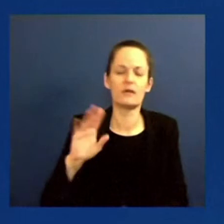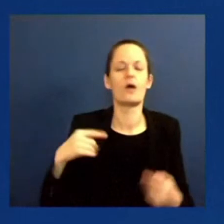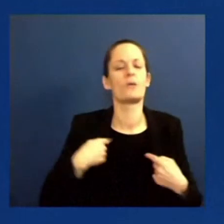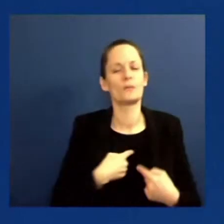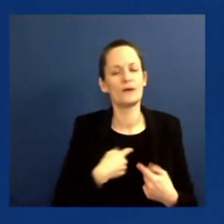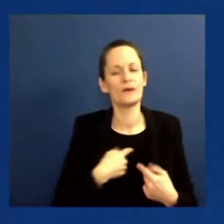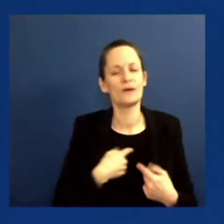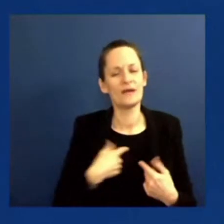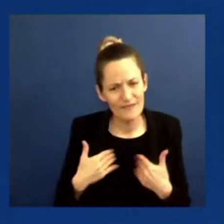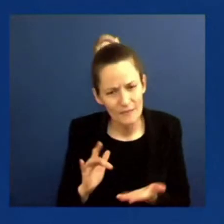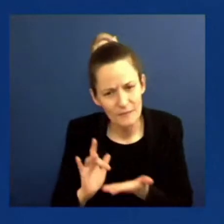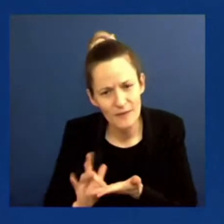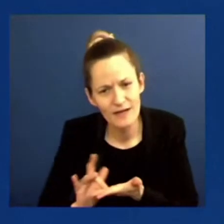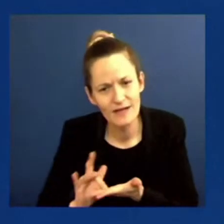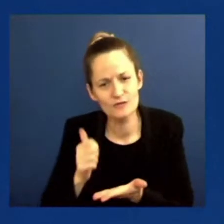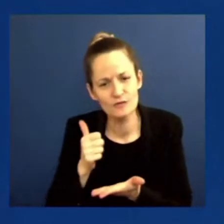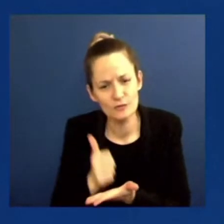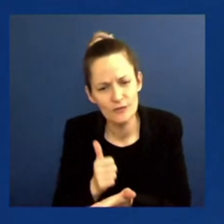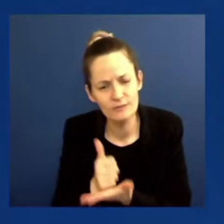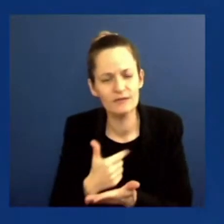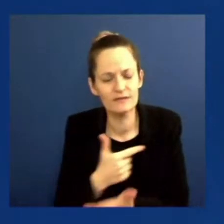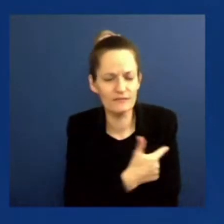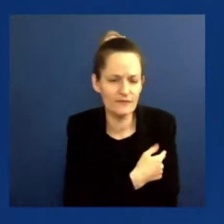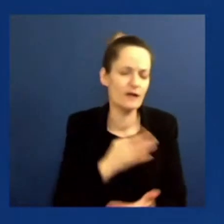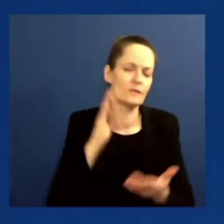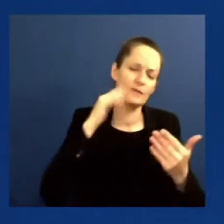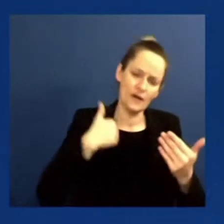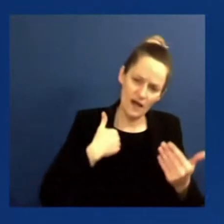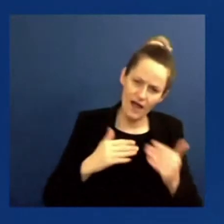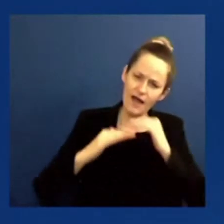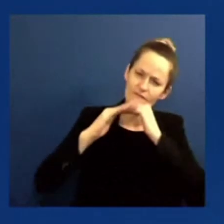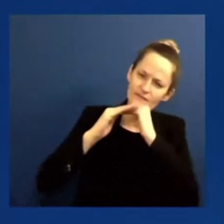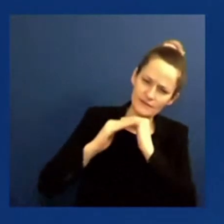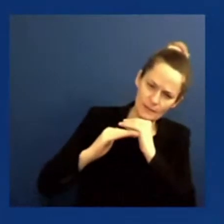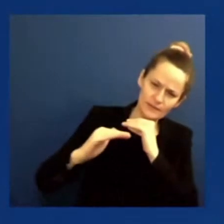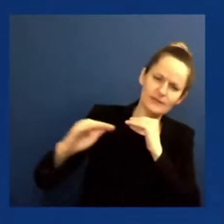Okay, Kevin. Last question. Let's go to Zeke at the AP.